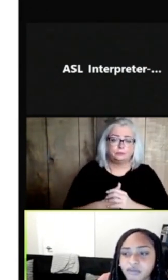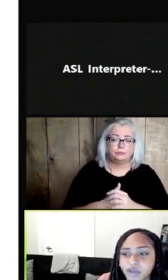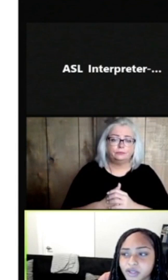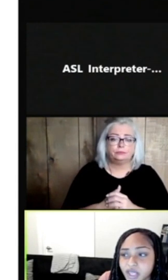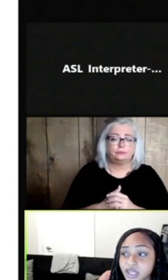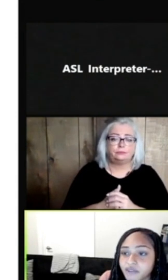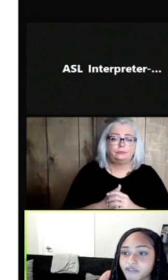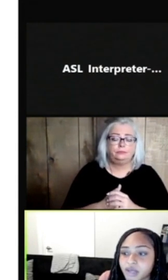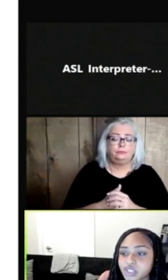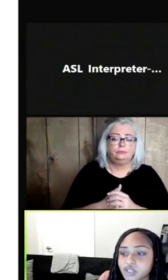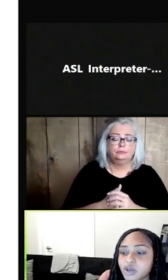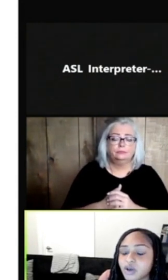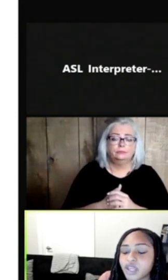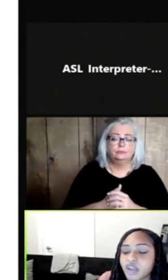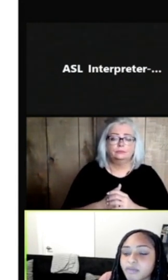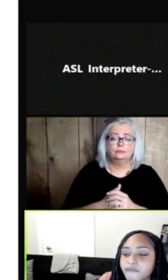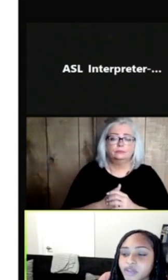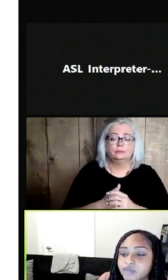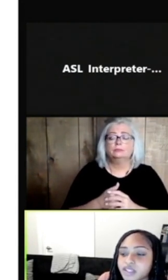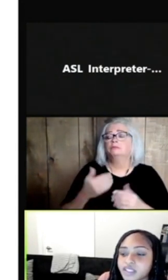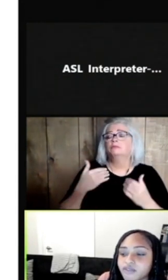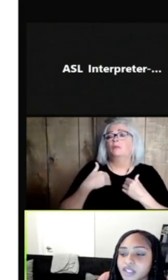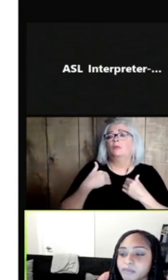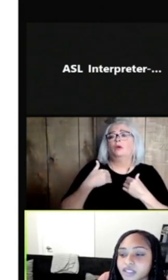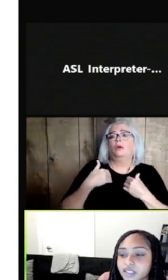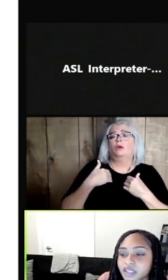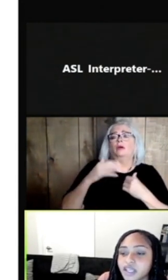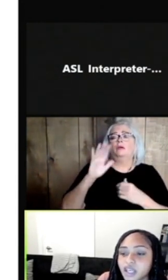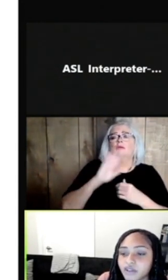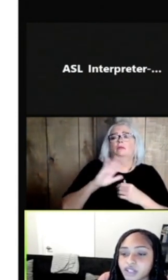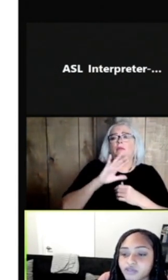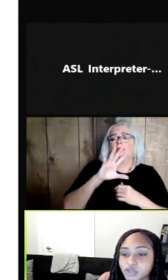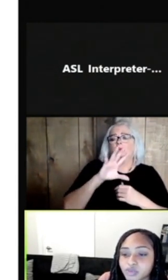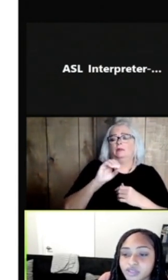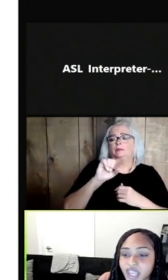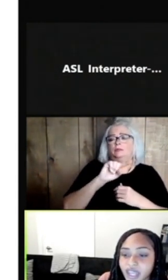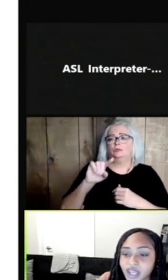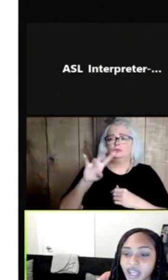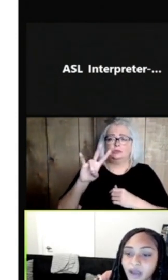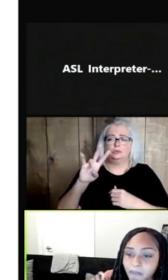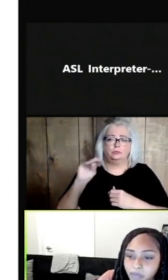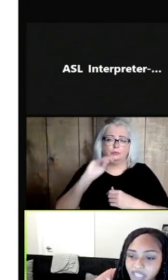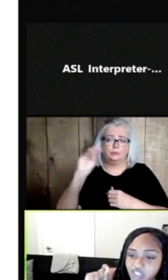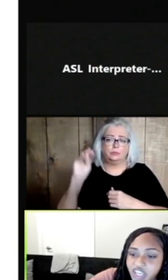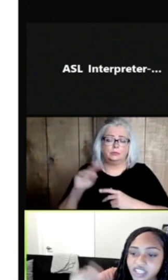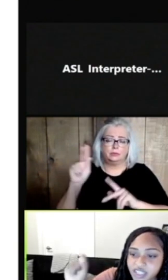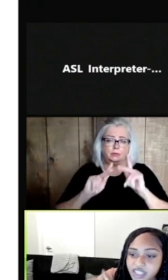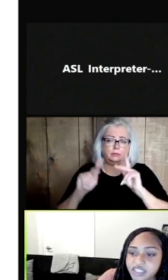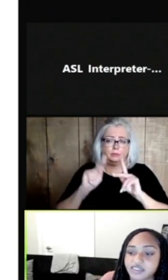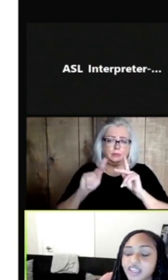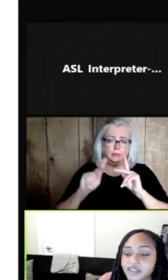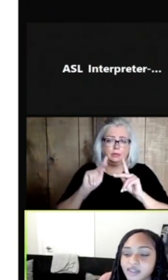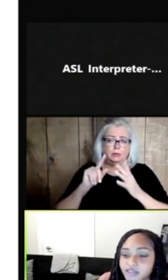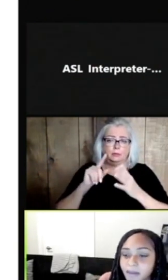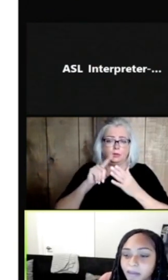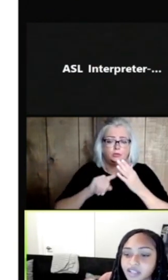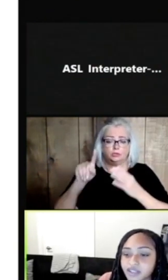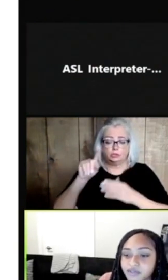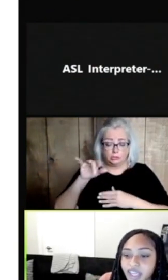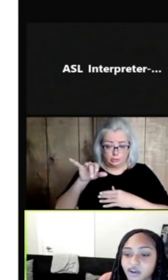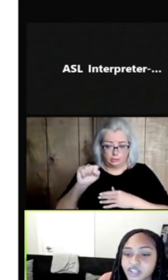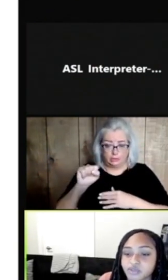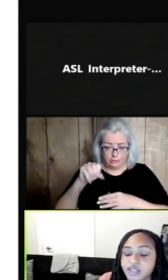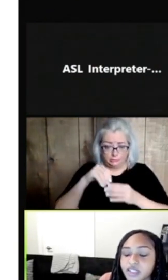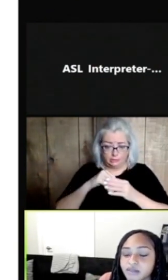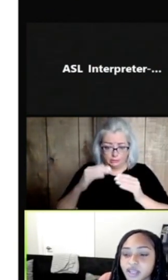any information, we have about 50 to 70% of individuals that check yes in that box